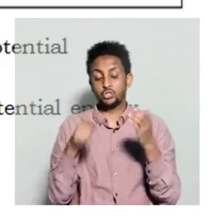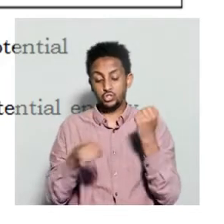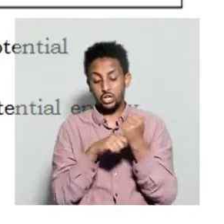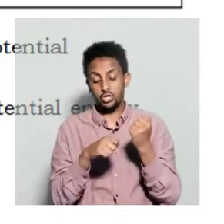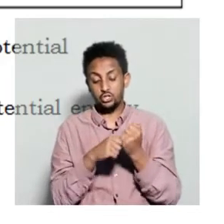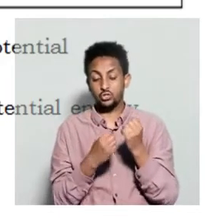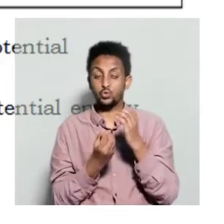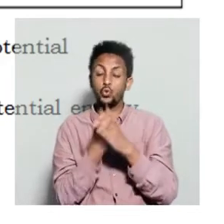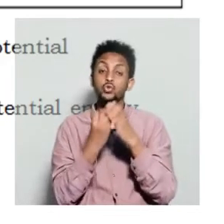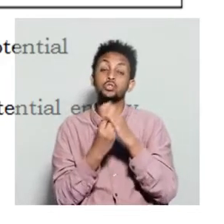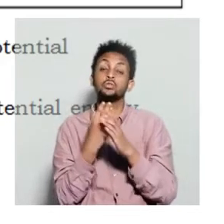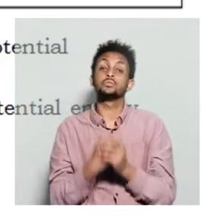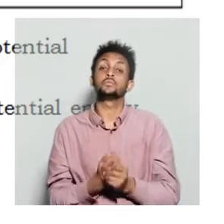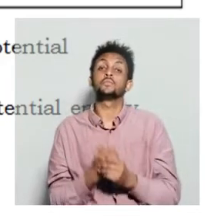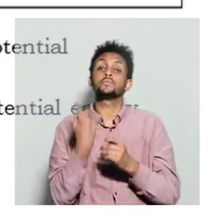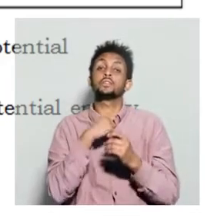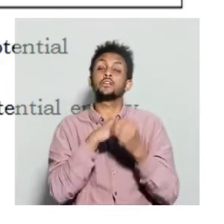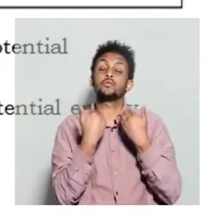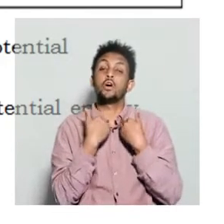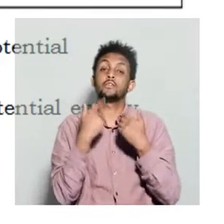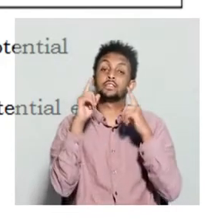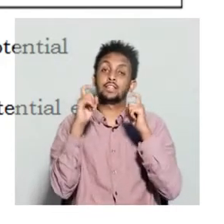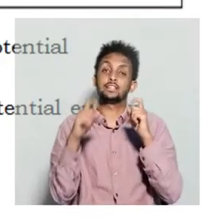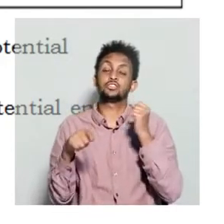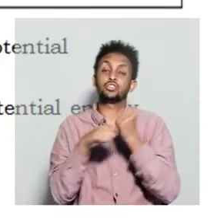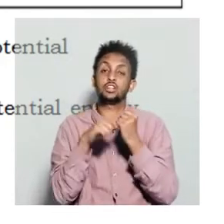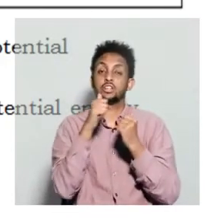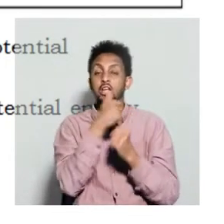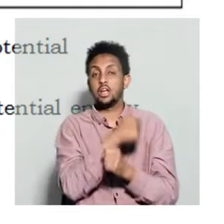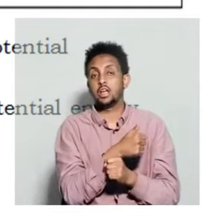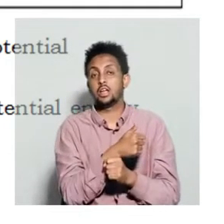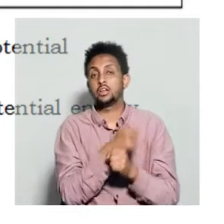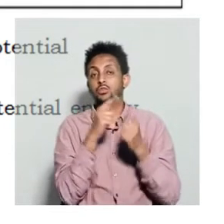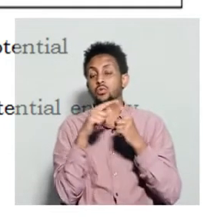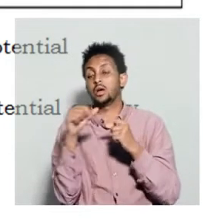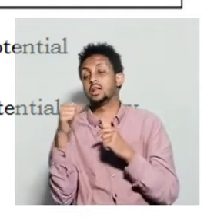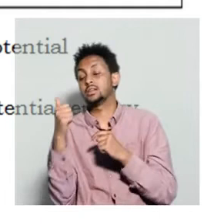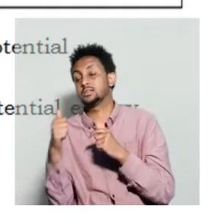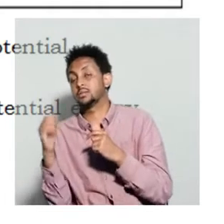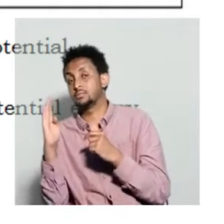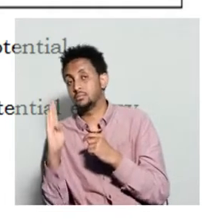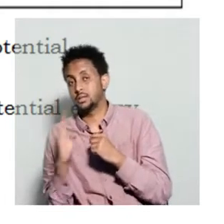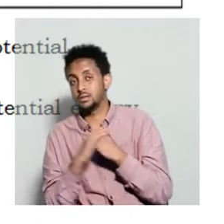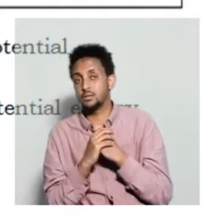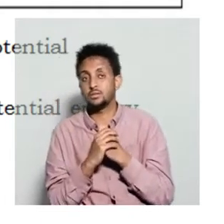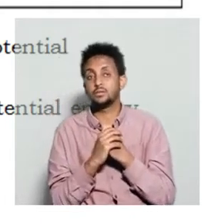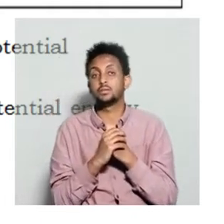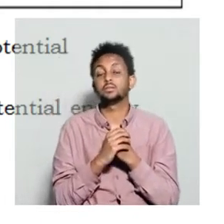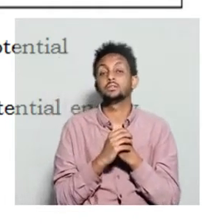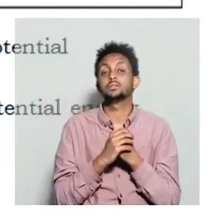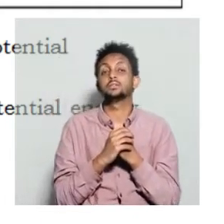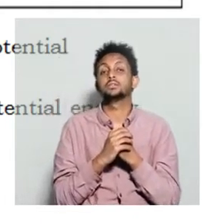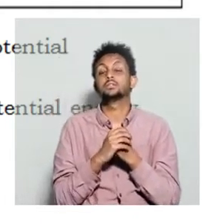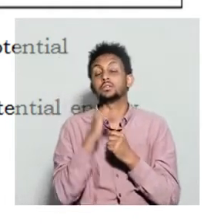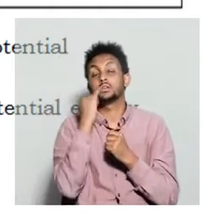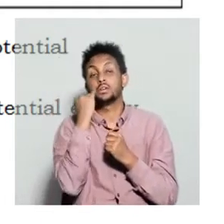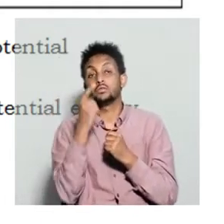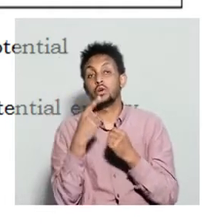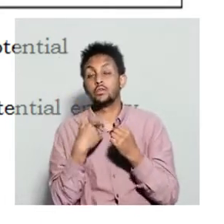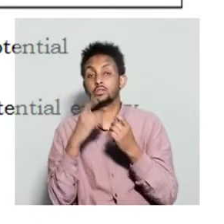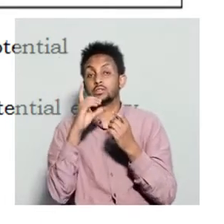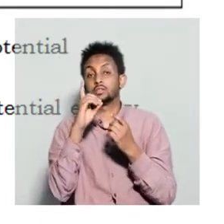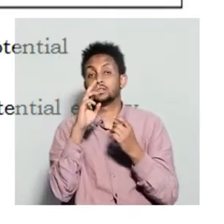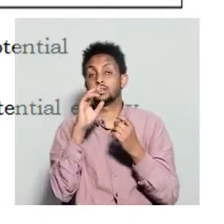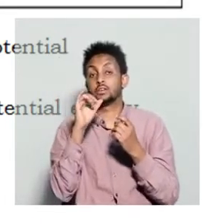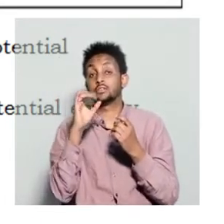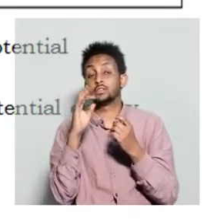as a source, and if you have test charge from point A to another point B here, if it is drifted like